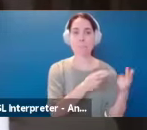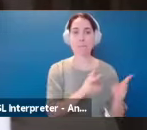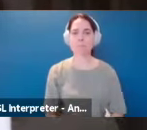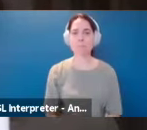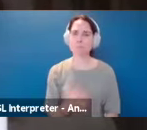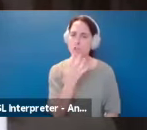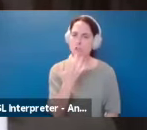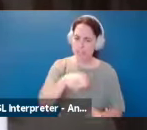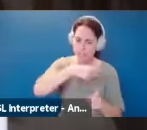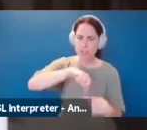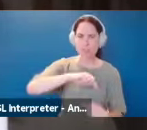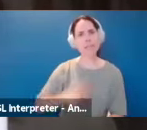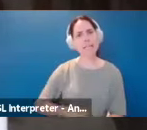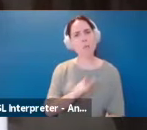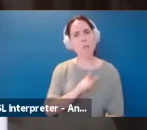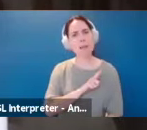Thank you, Vimalasara.